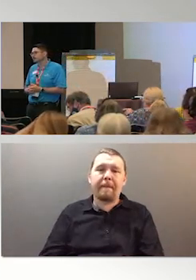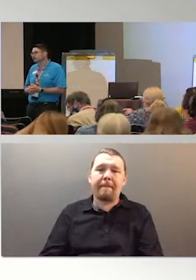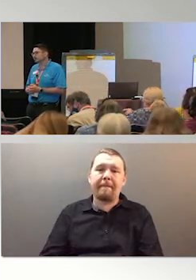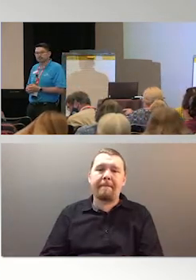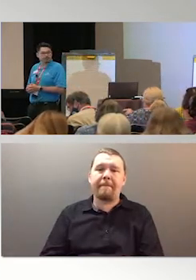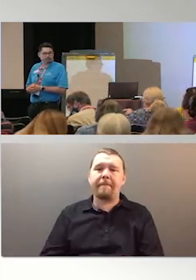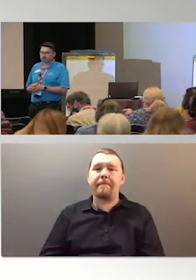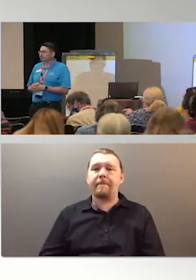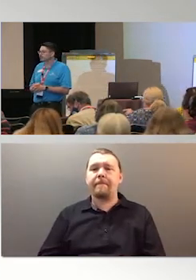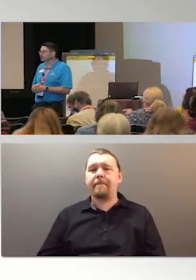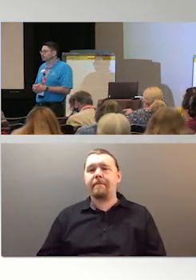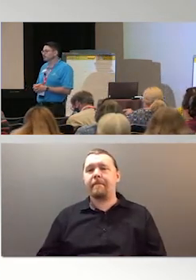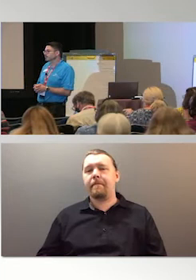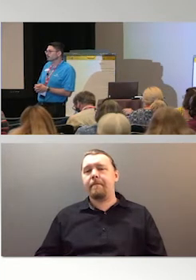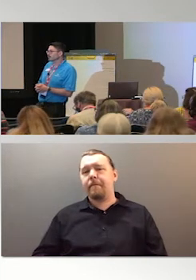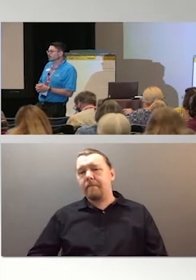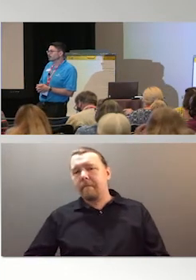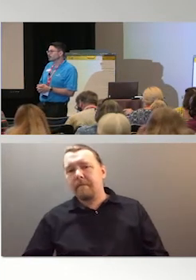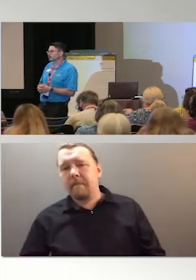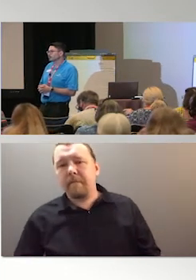that